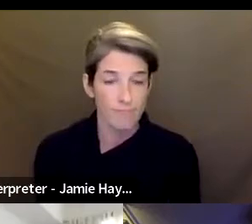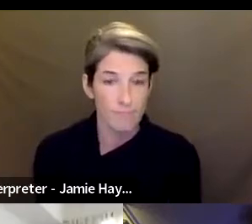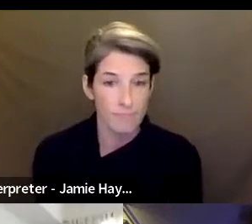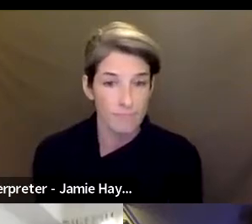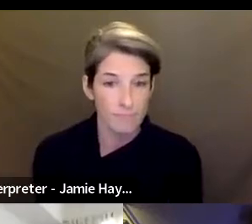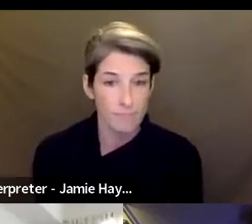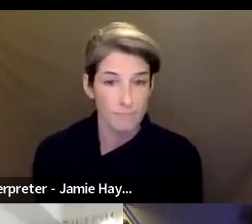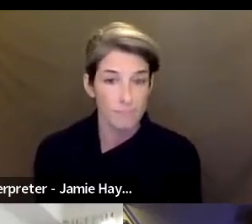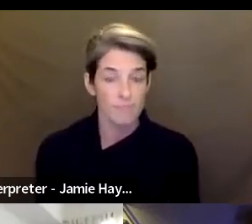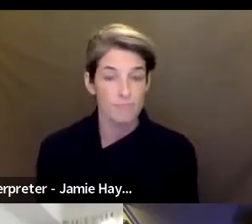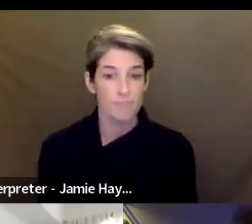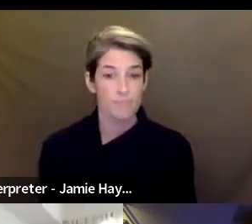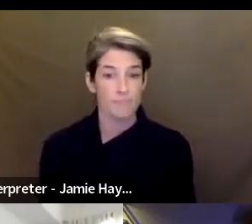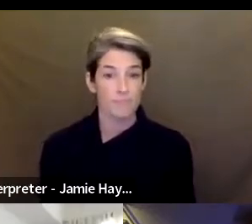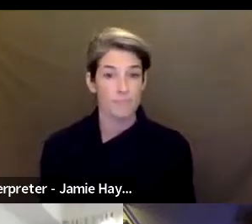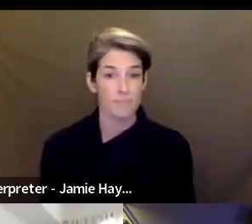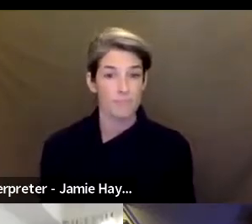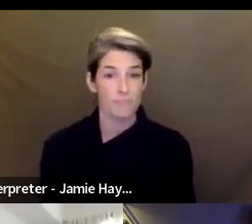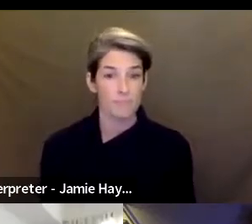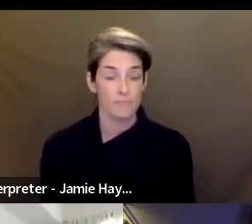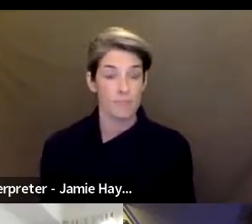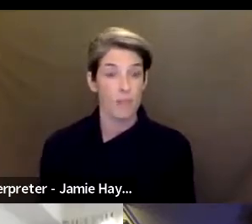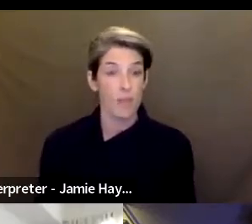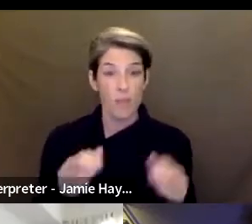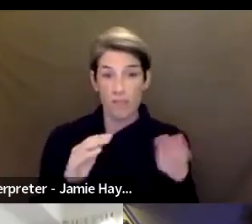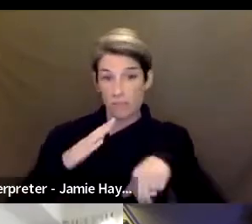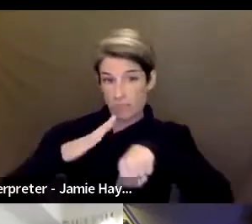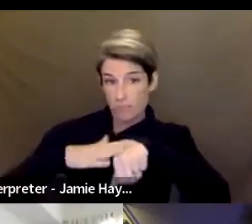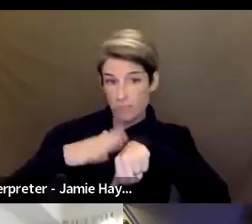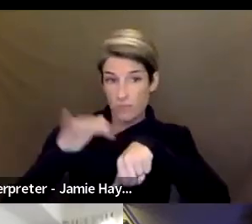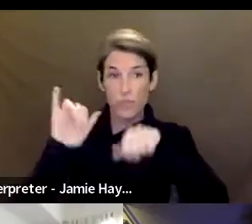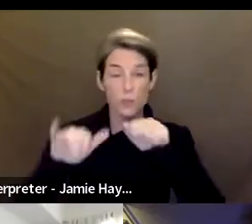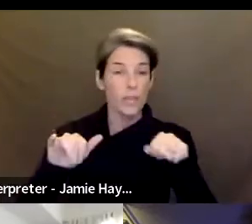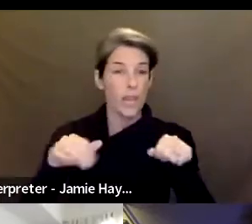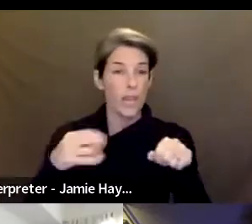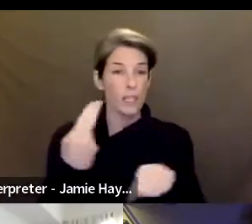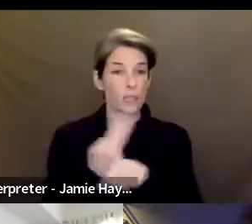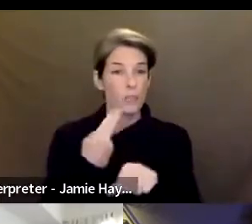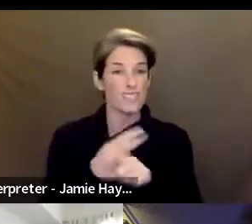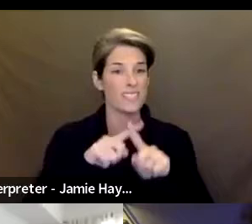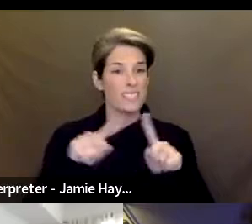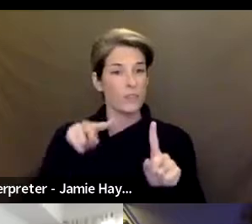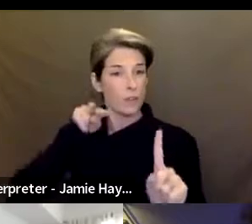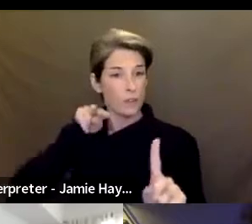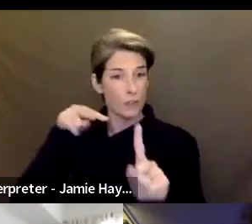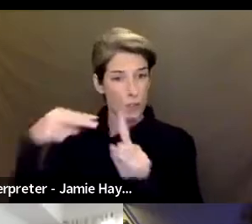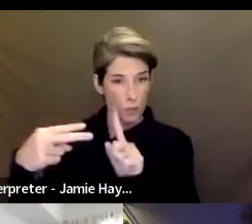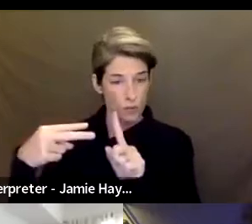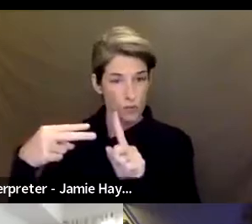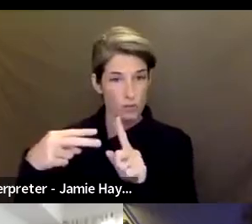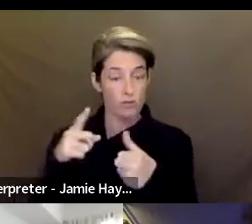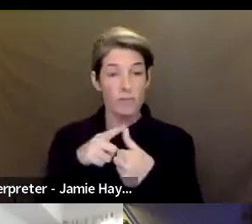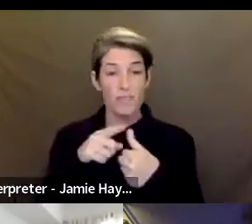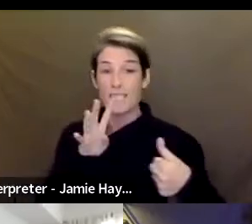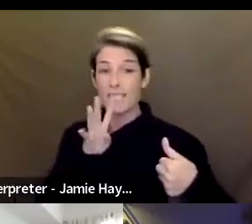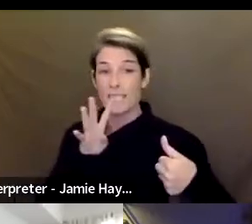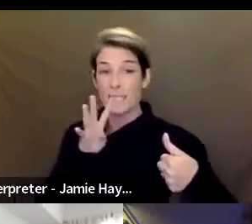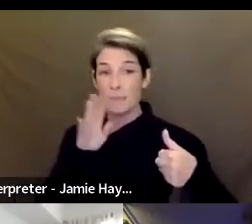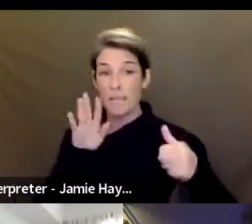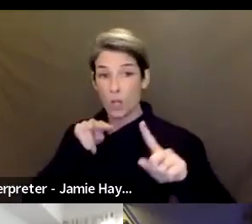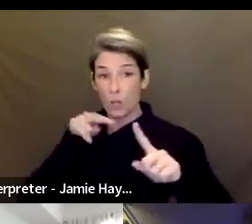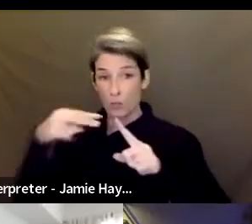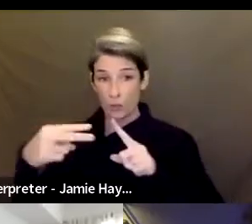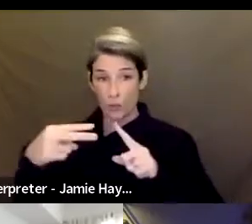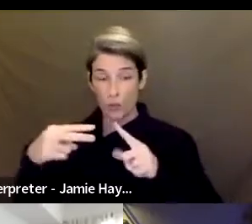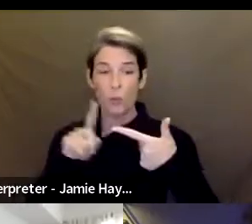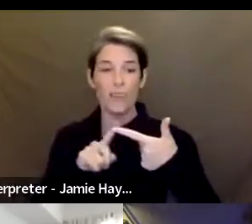you also have two ways that you can view this evening's panel. The first is in speaker view, and the second is